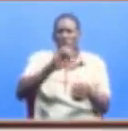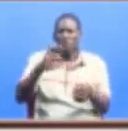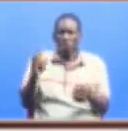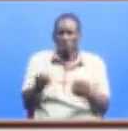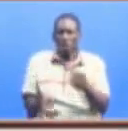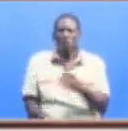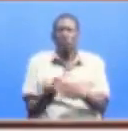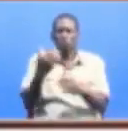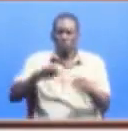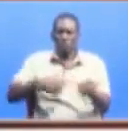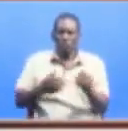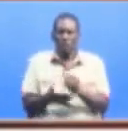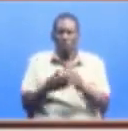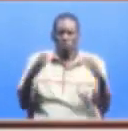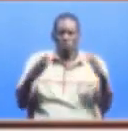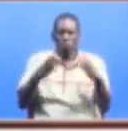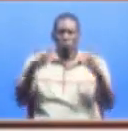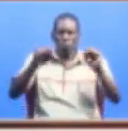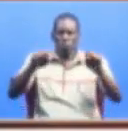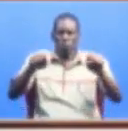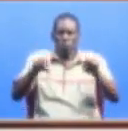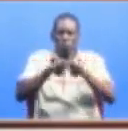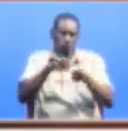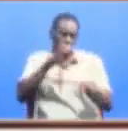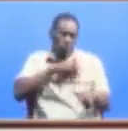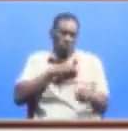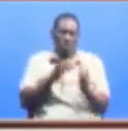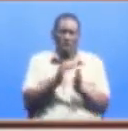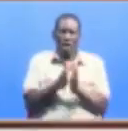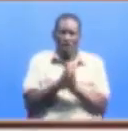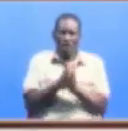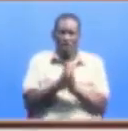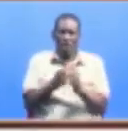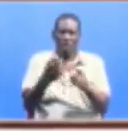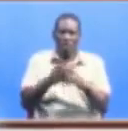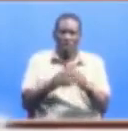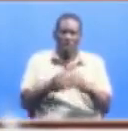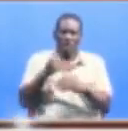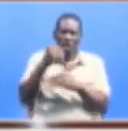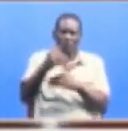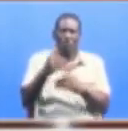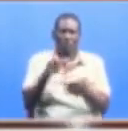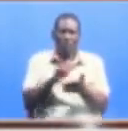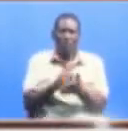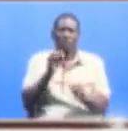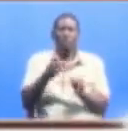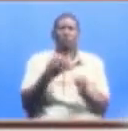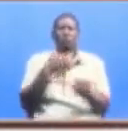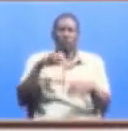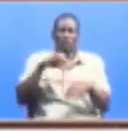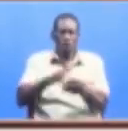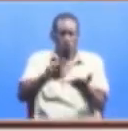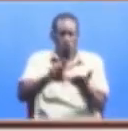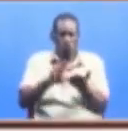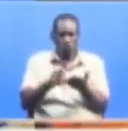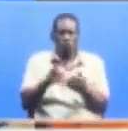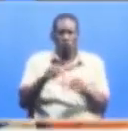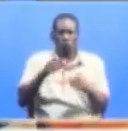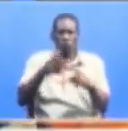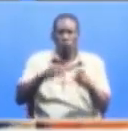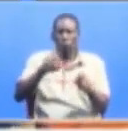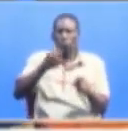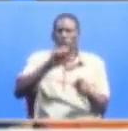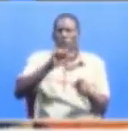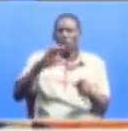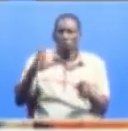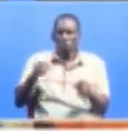and form several groups can also benefit. And even eventually, if they want, can take loans from the cooperative